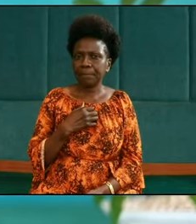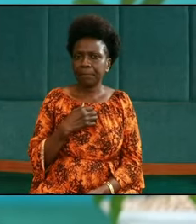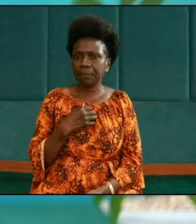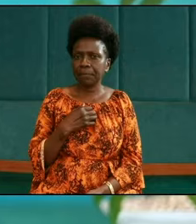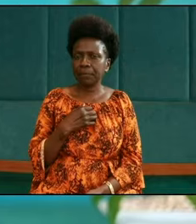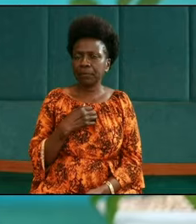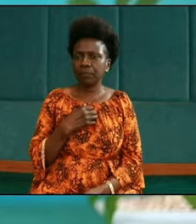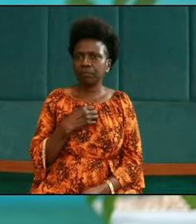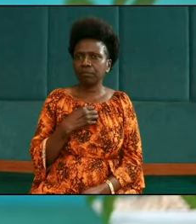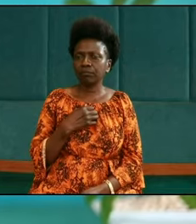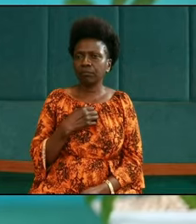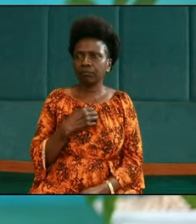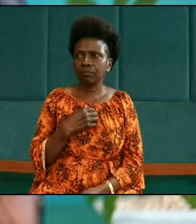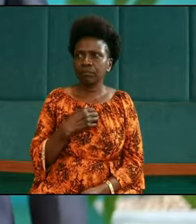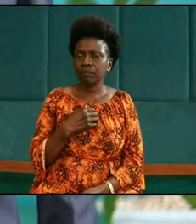My friend,